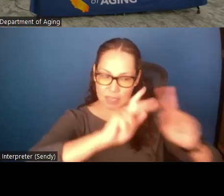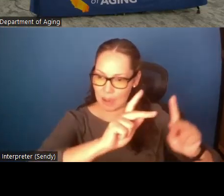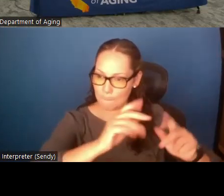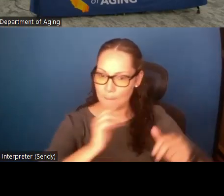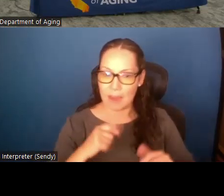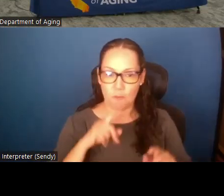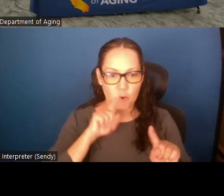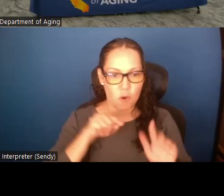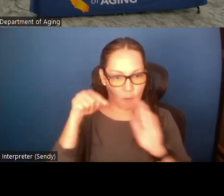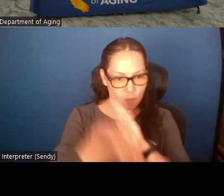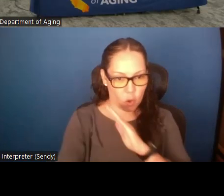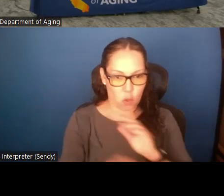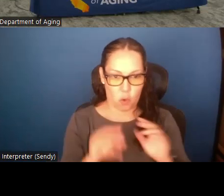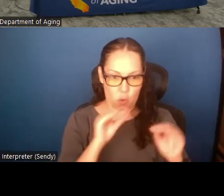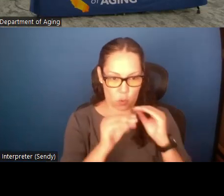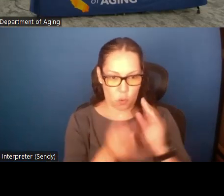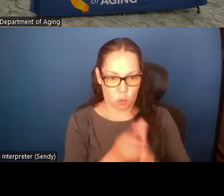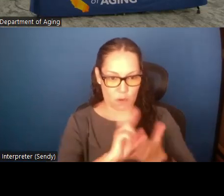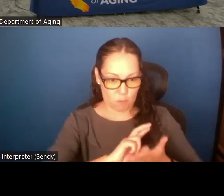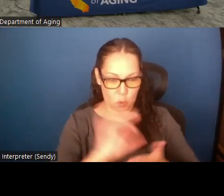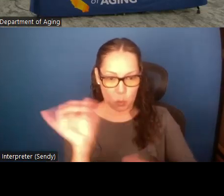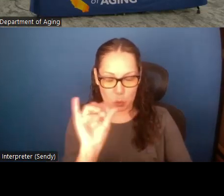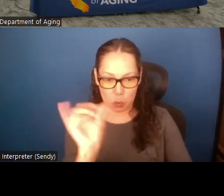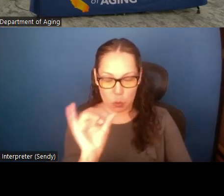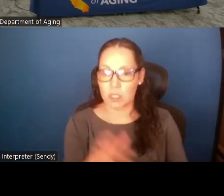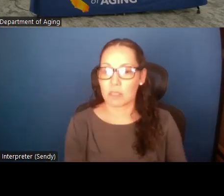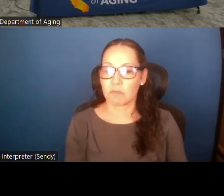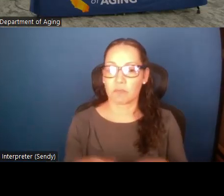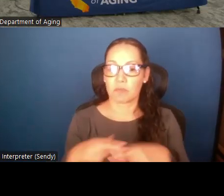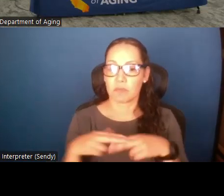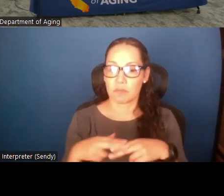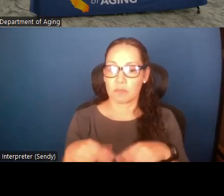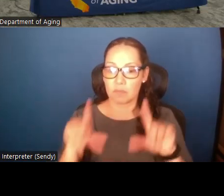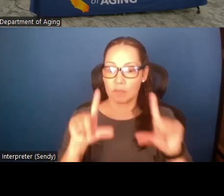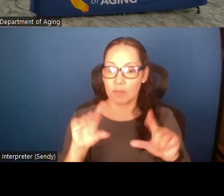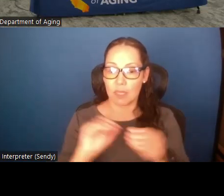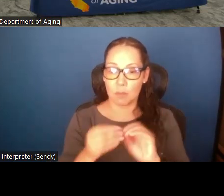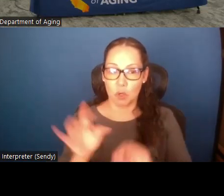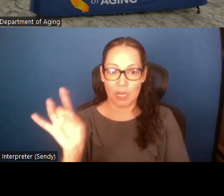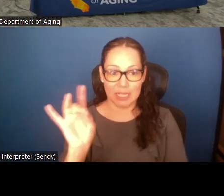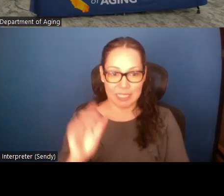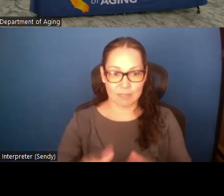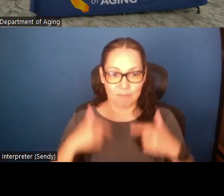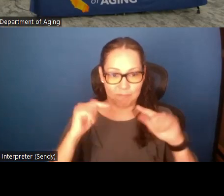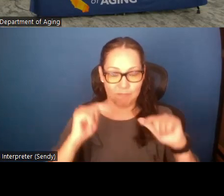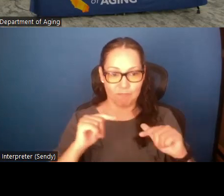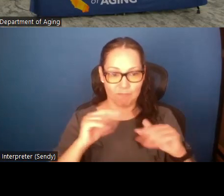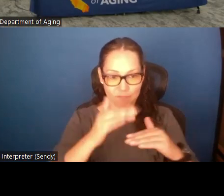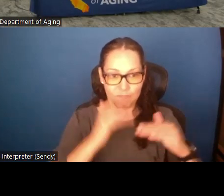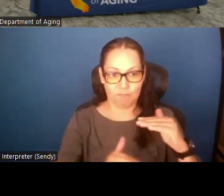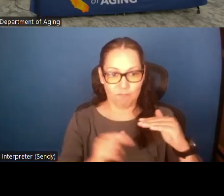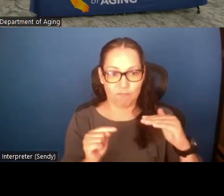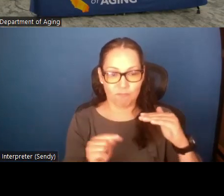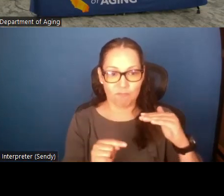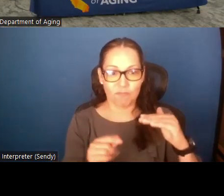review. So slide 18, or next slide. I'm not going to